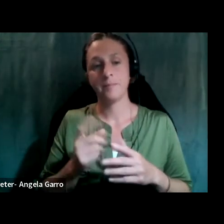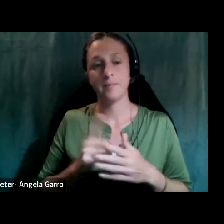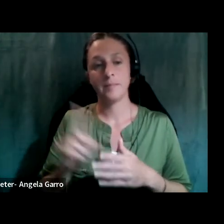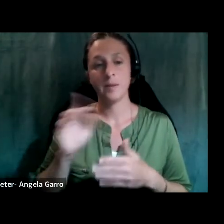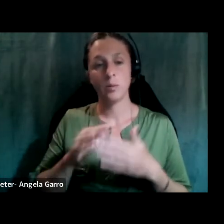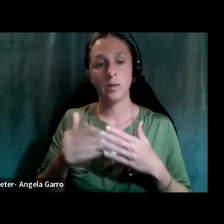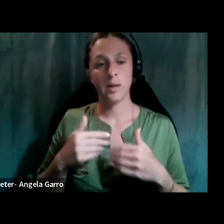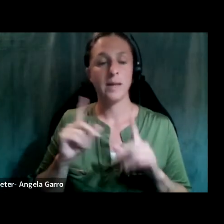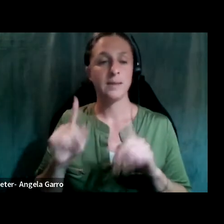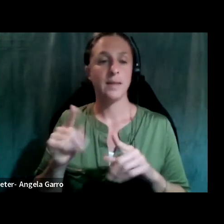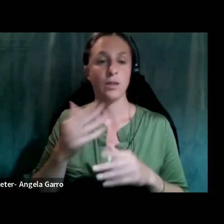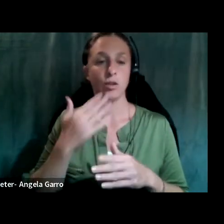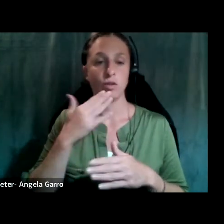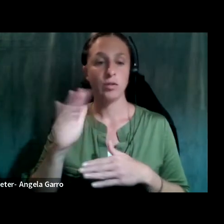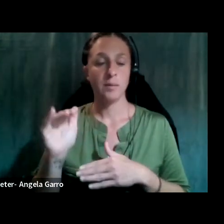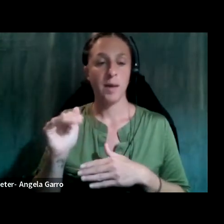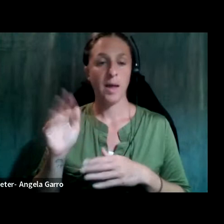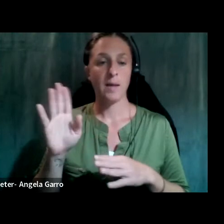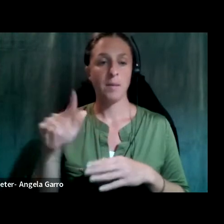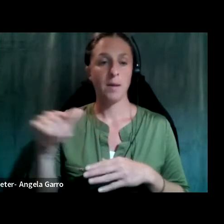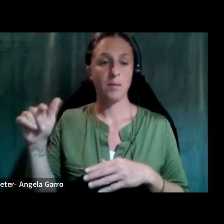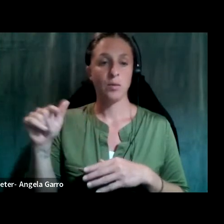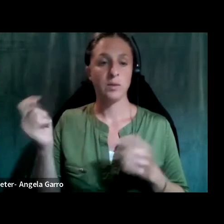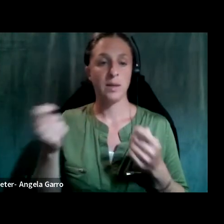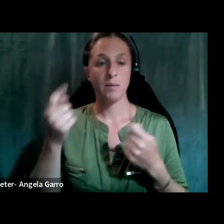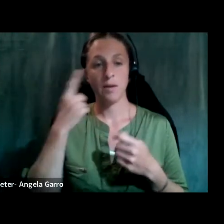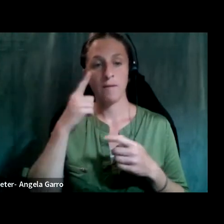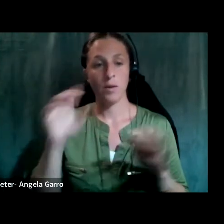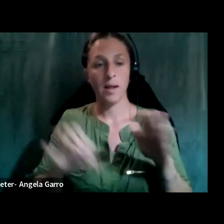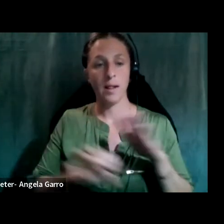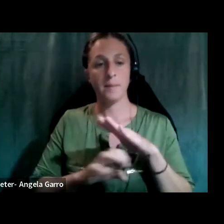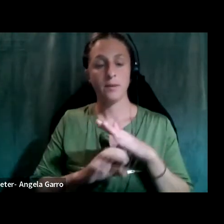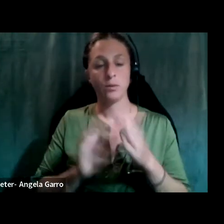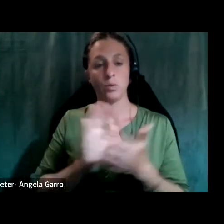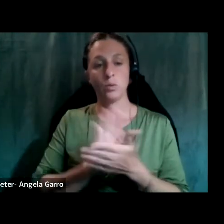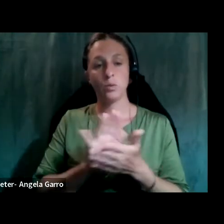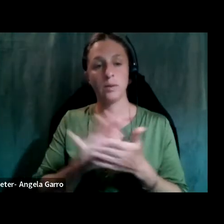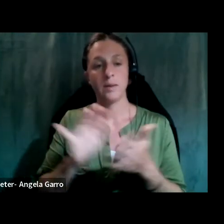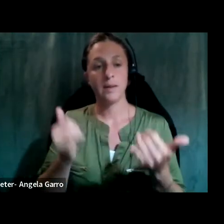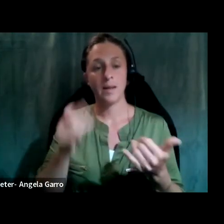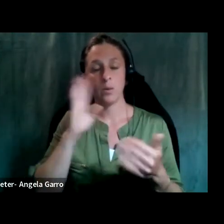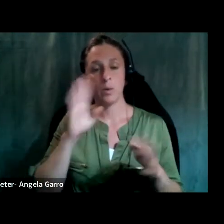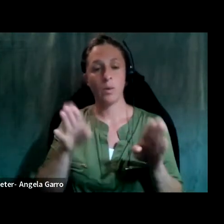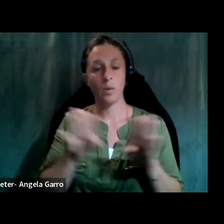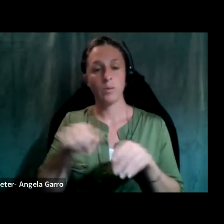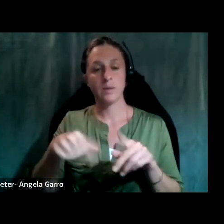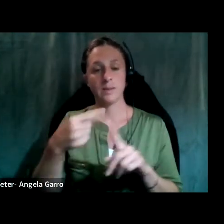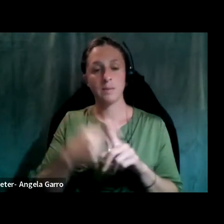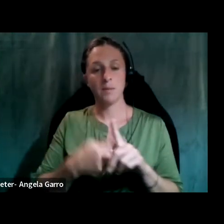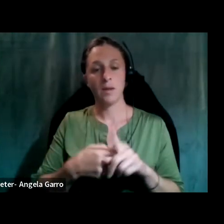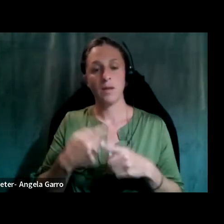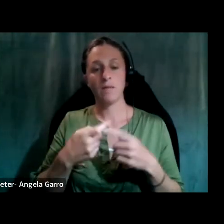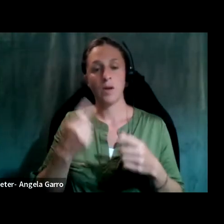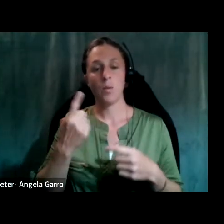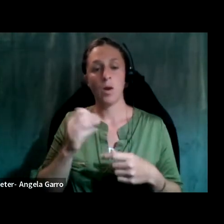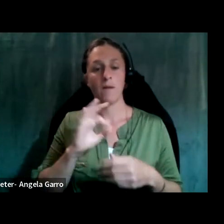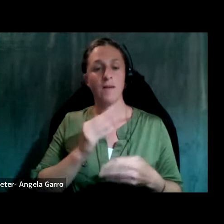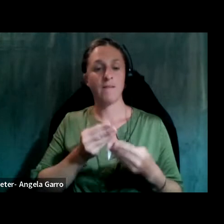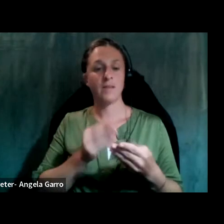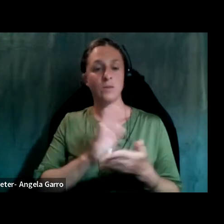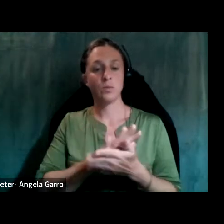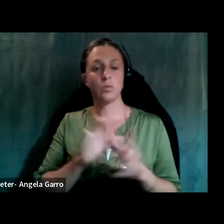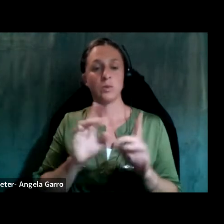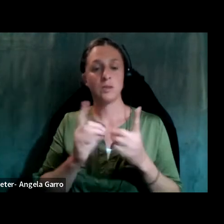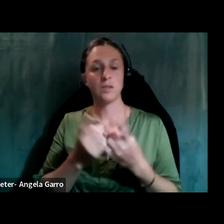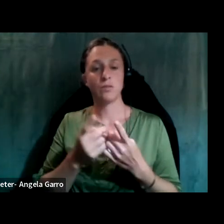attended a goodbye barbecue celebration for an elementary school that is closing this month. It's from one of our feeder school districts. And this